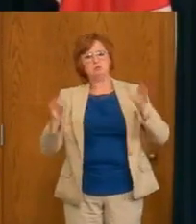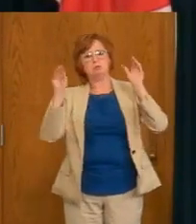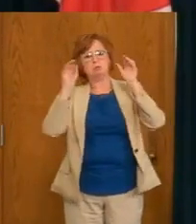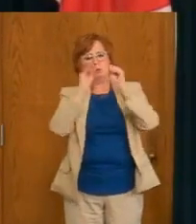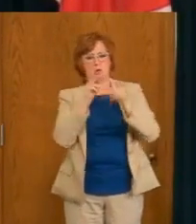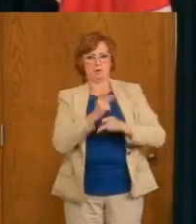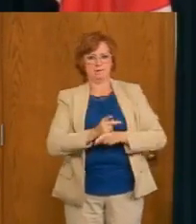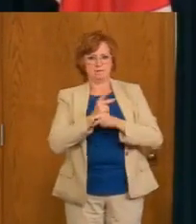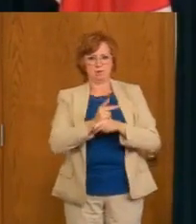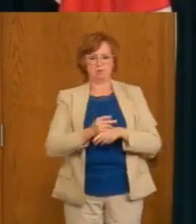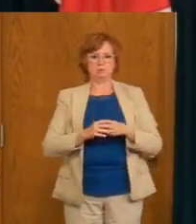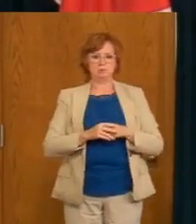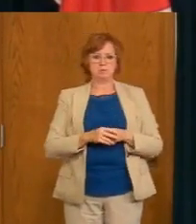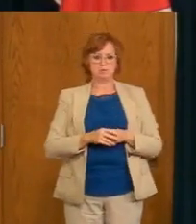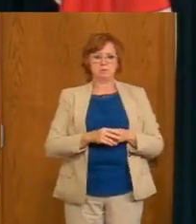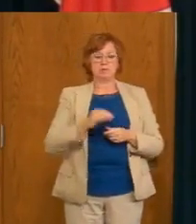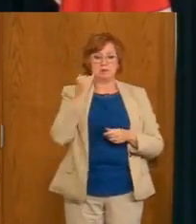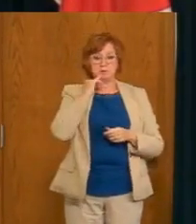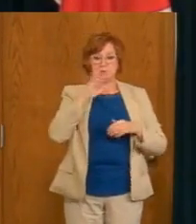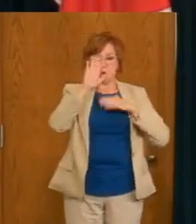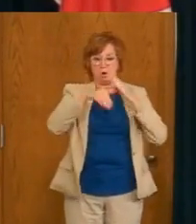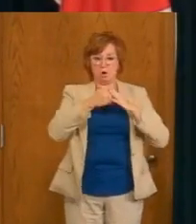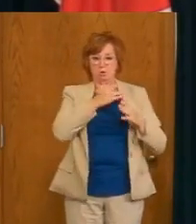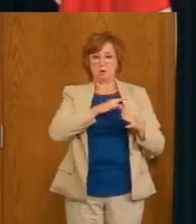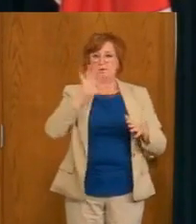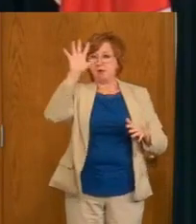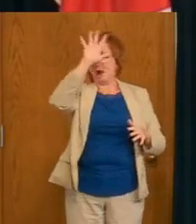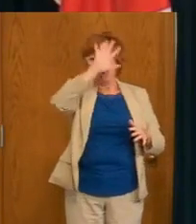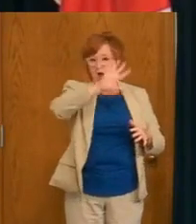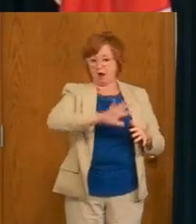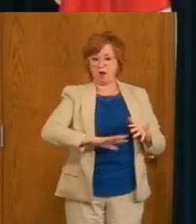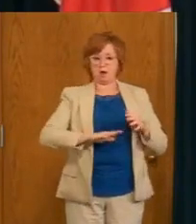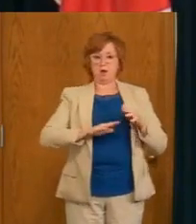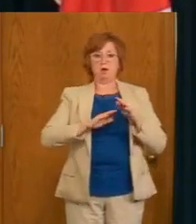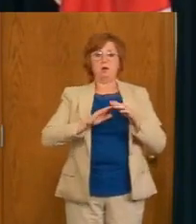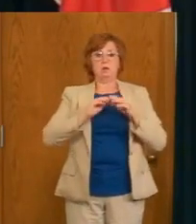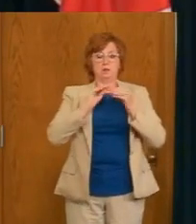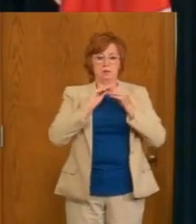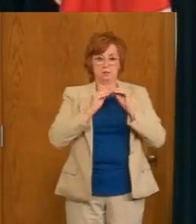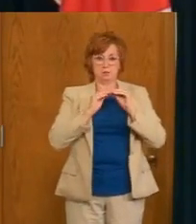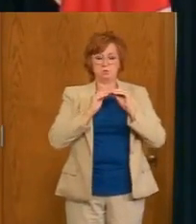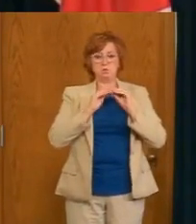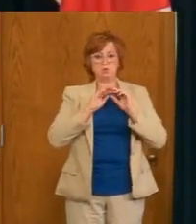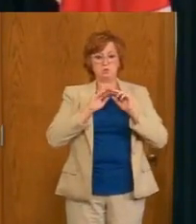at this point for them, their customers and staff, which may change over time.